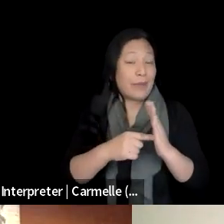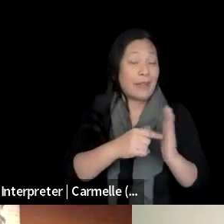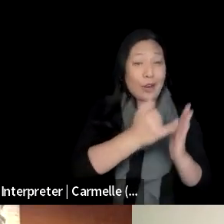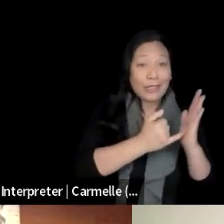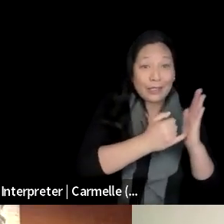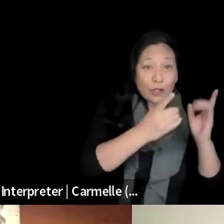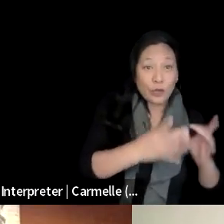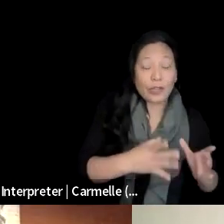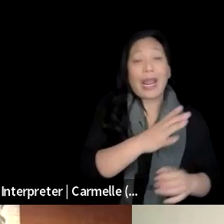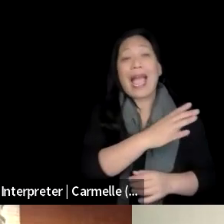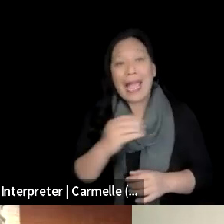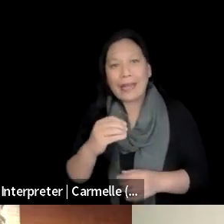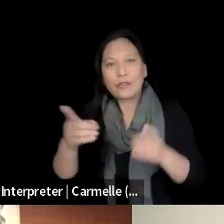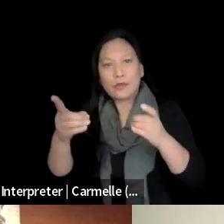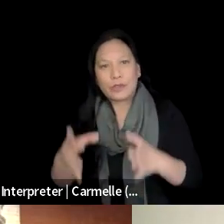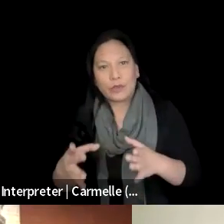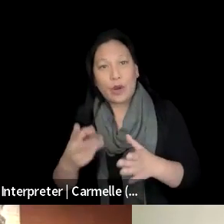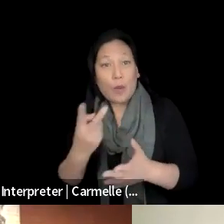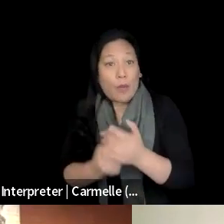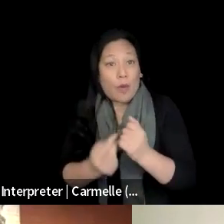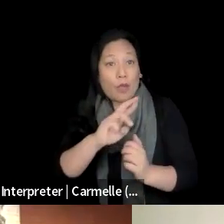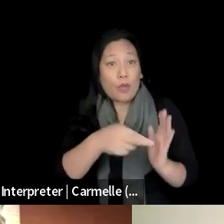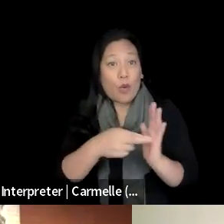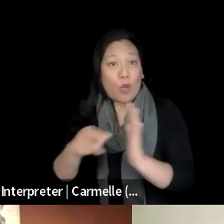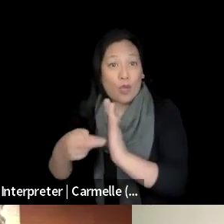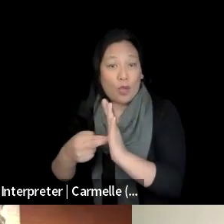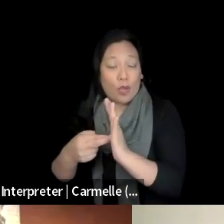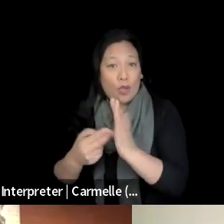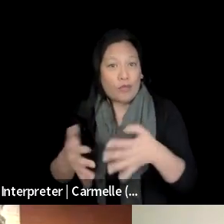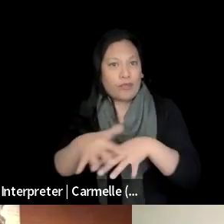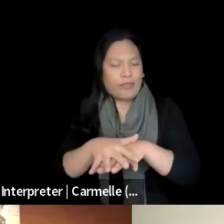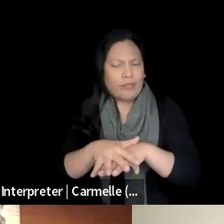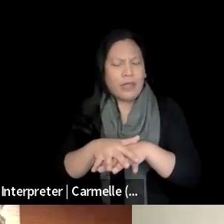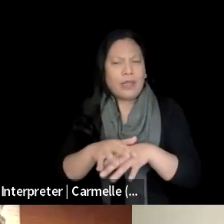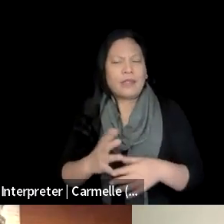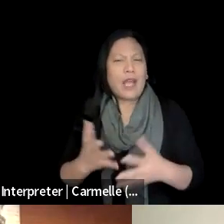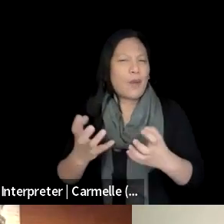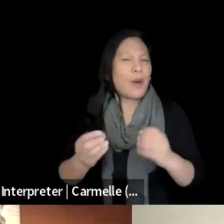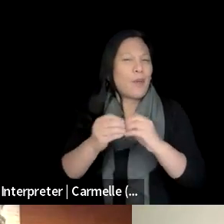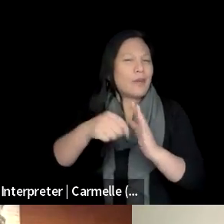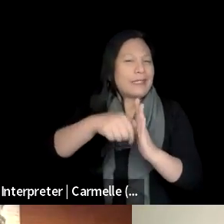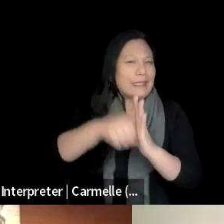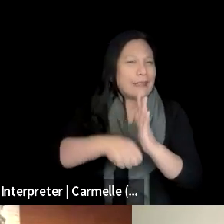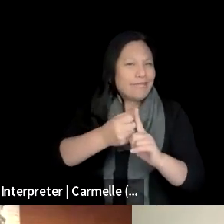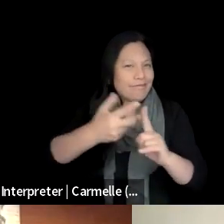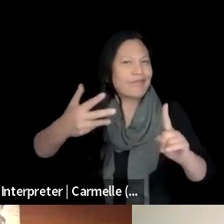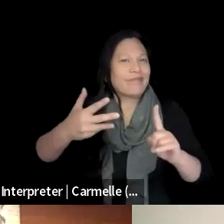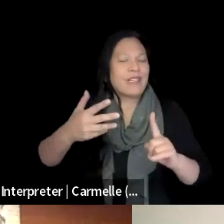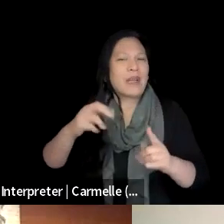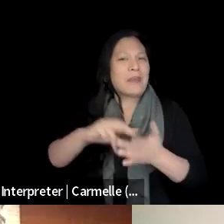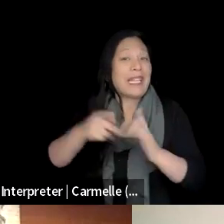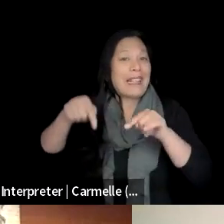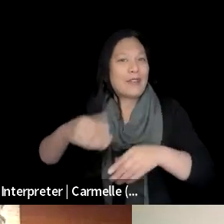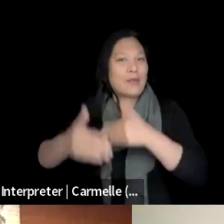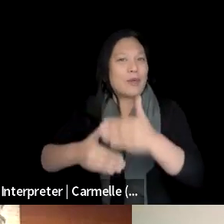room. And I'm going to want to hear more about how this process helps you get what you're looking